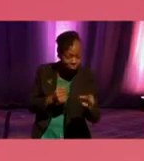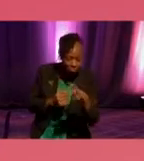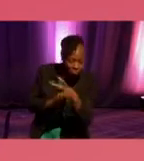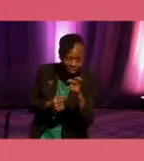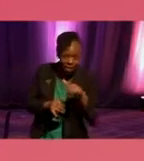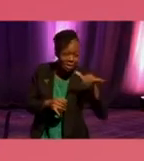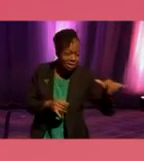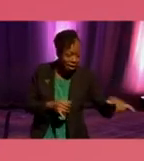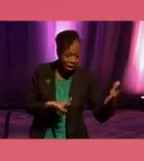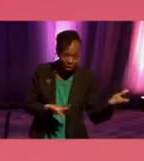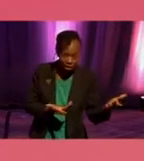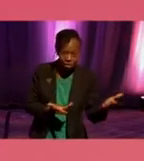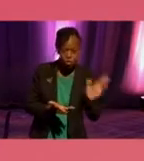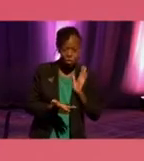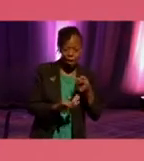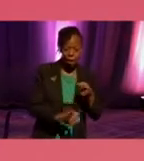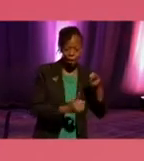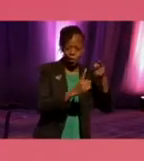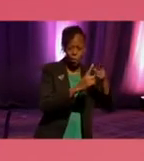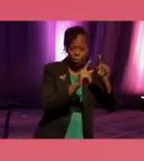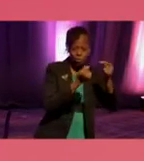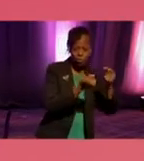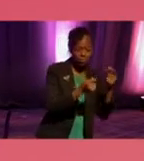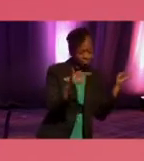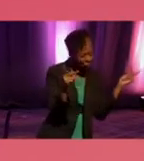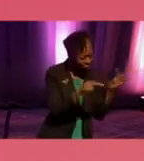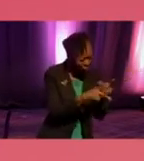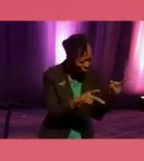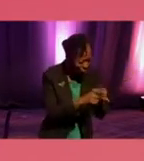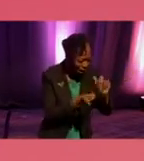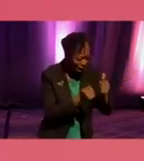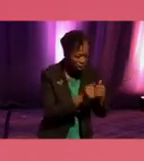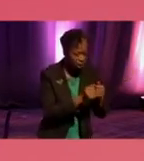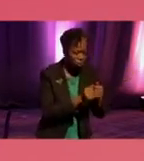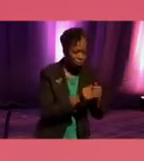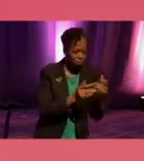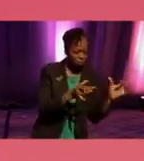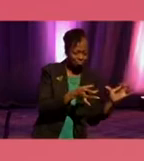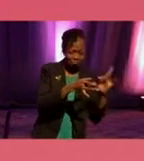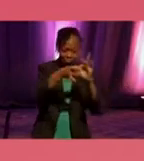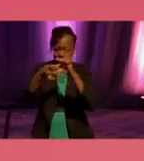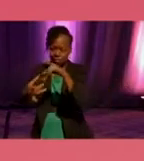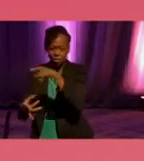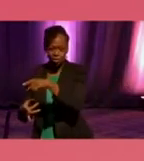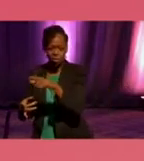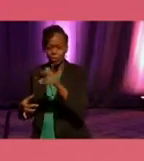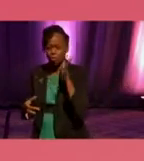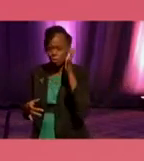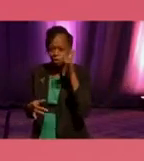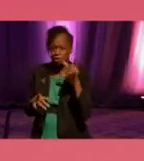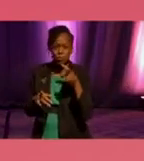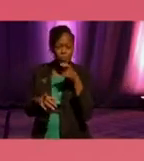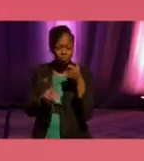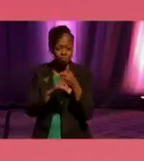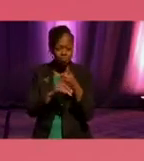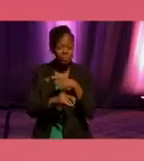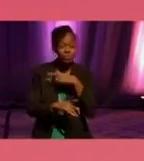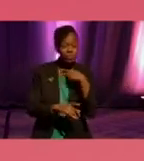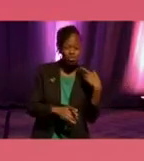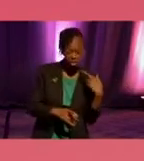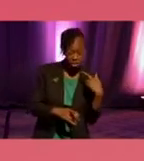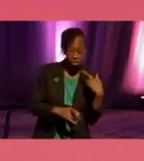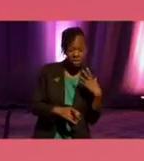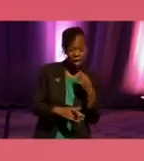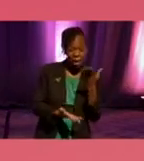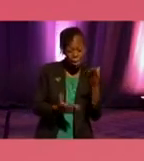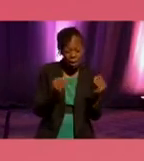as a team is to really figure out how to get to those parents because they too are certainly at risk, even, and I would dare say at